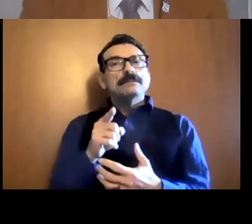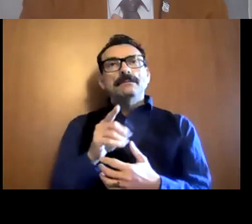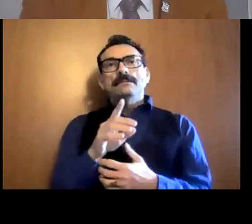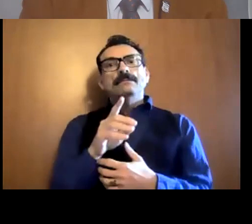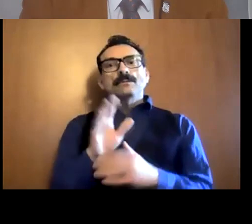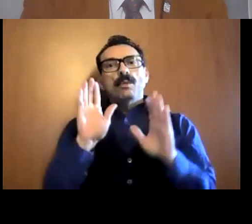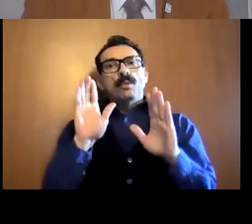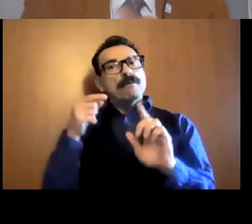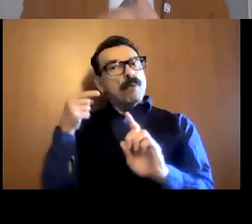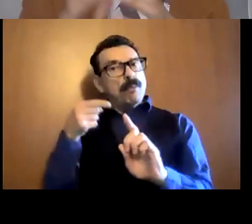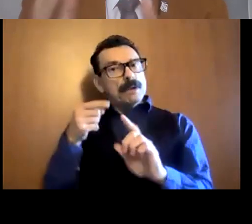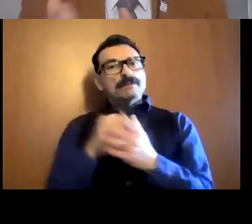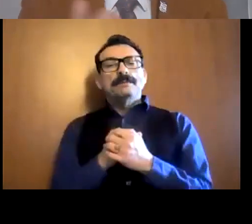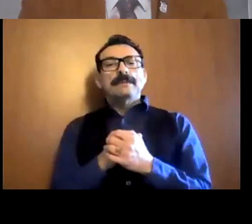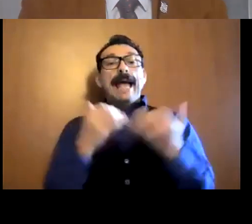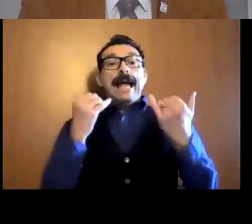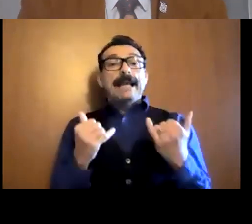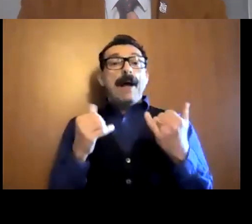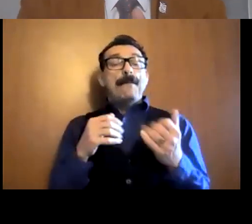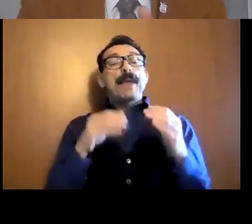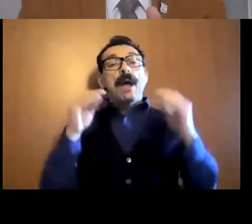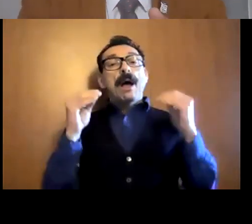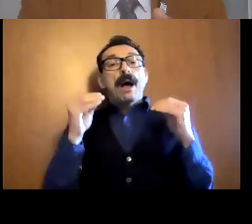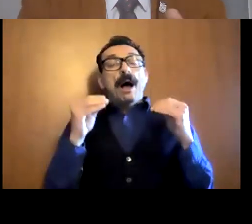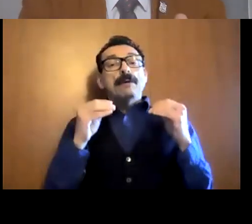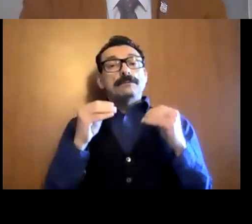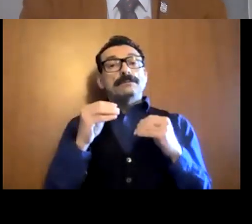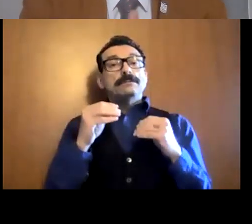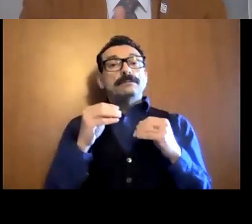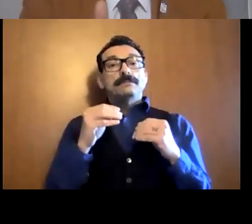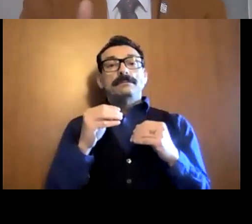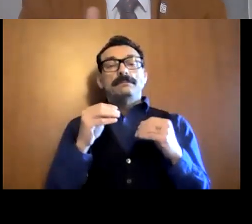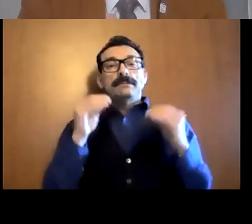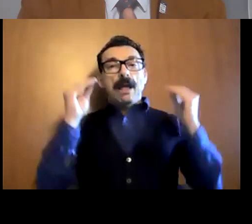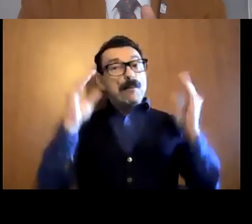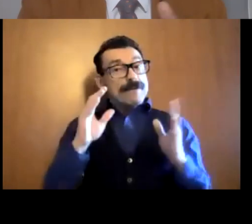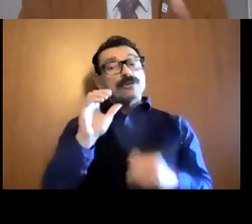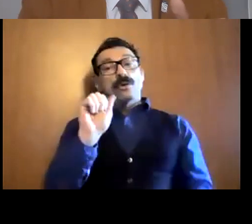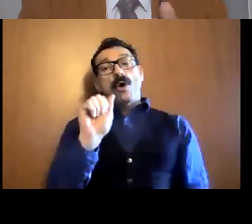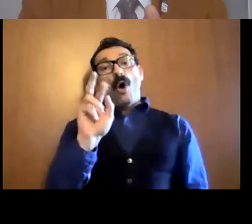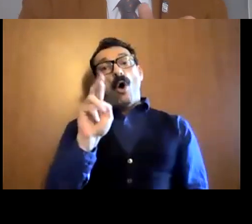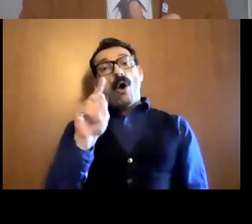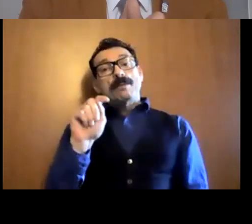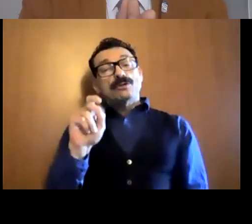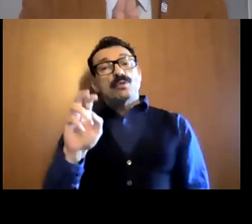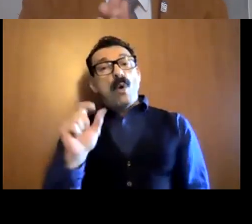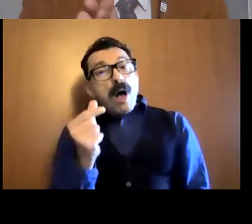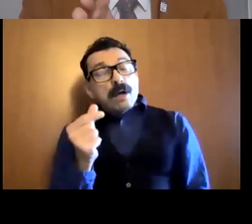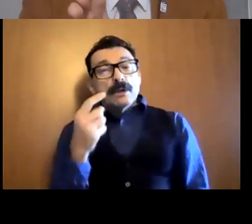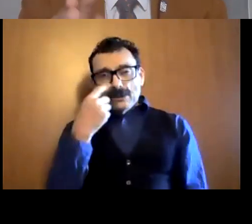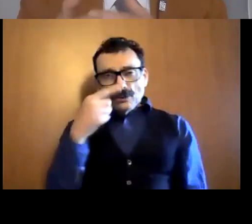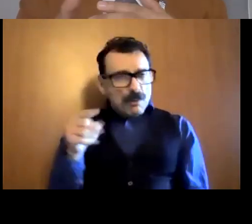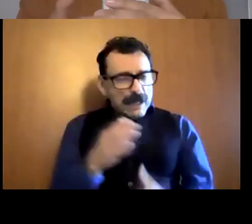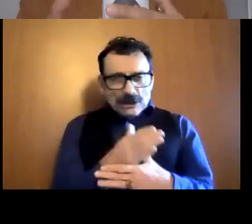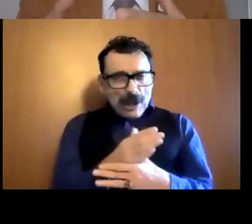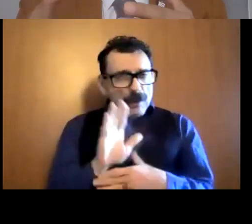Professor Armstrong, you have an important perspective as well from the nursing angle. Would you mind sharing a little bit of your